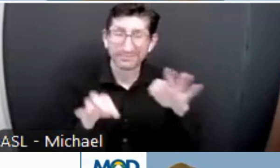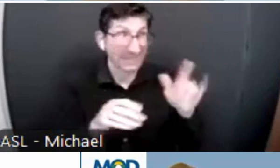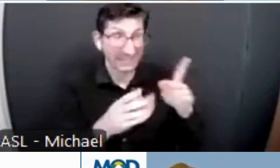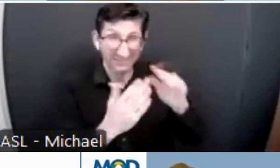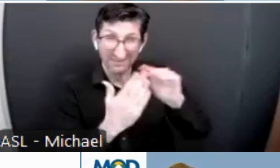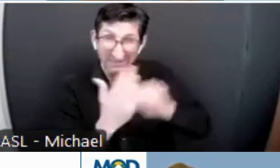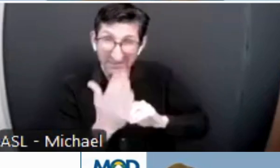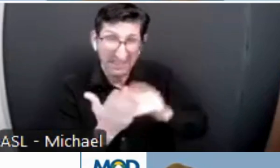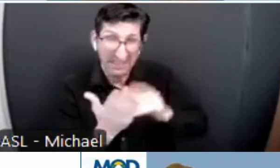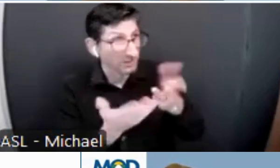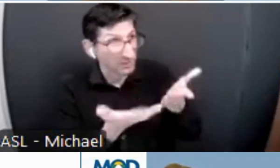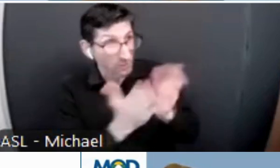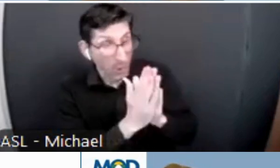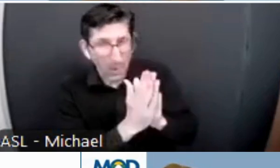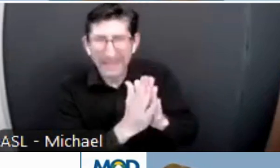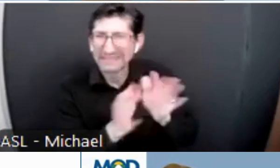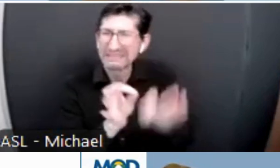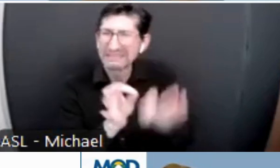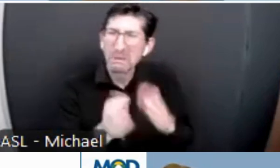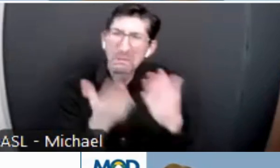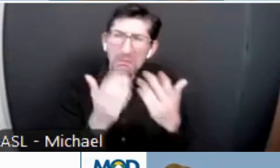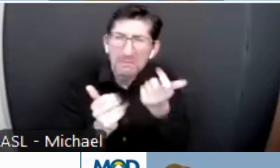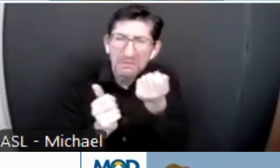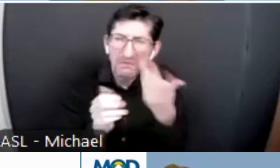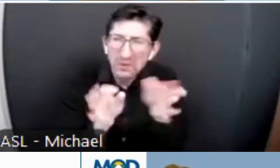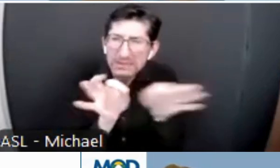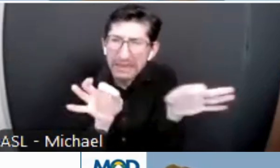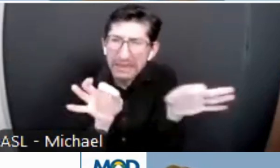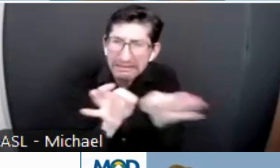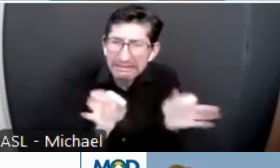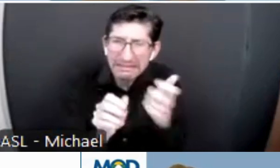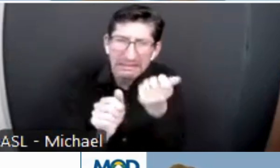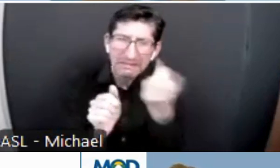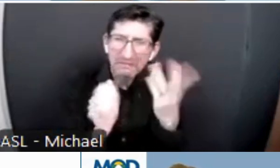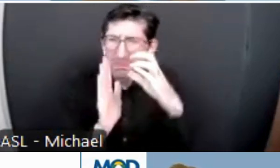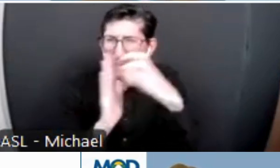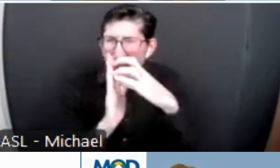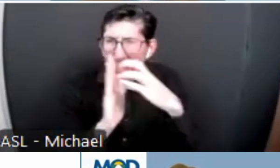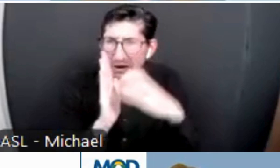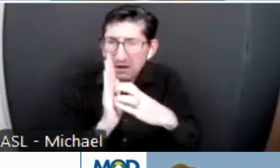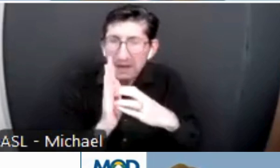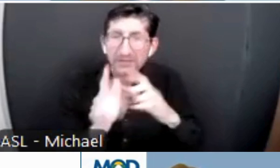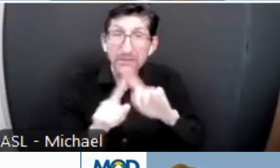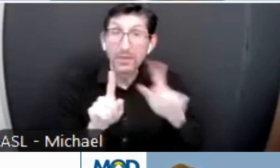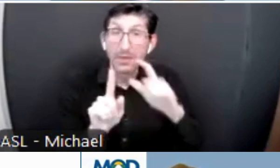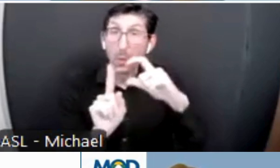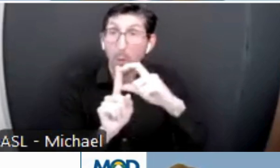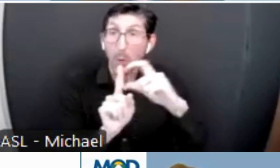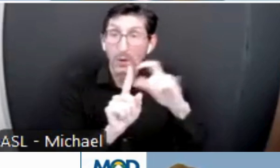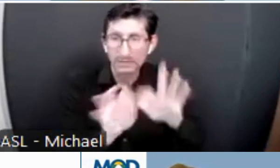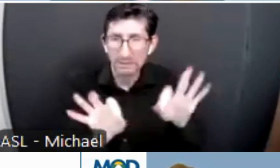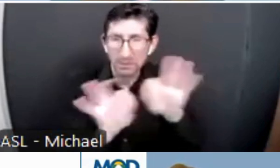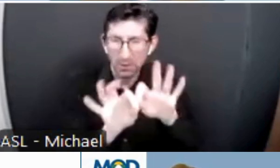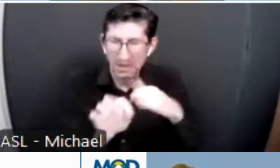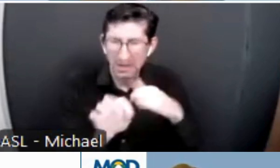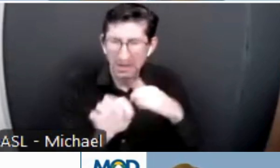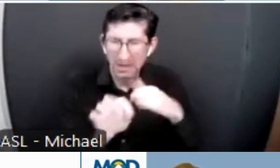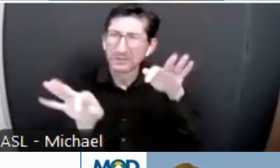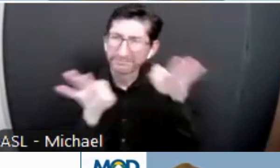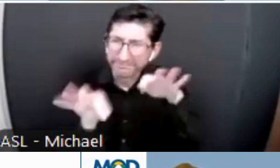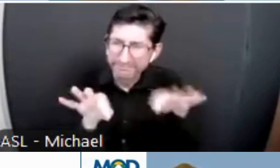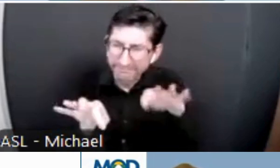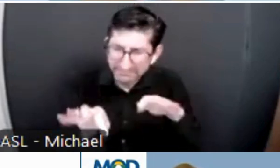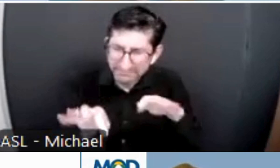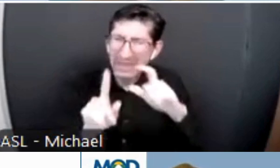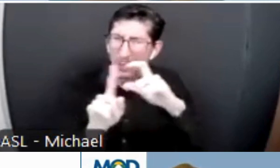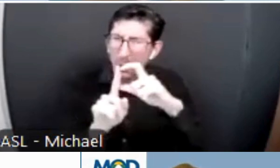few sentences, maybe a couple of paragraphs, but the wording can be really important. So we're going into a lot of detail to help you feel confident that those